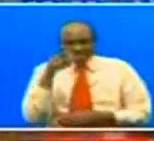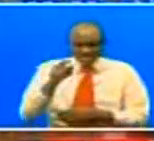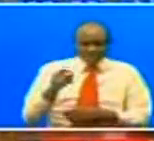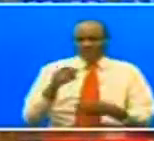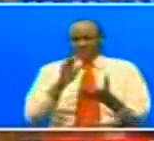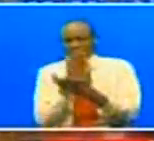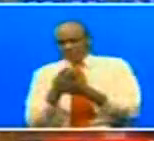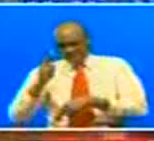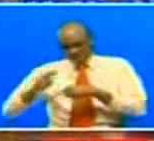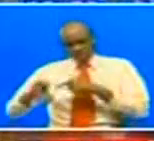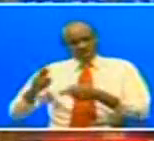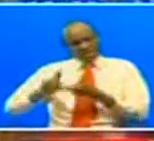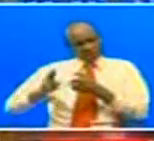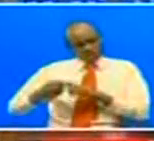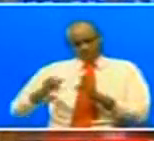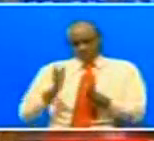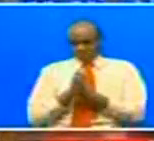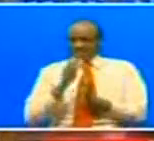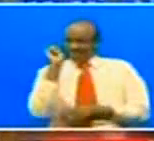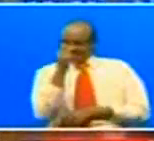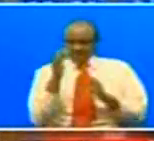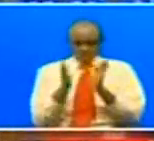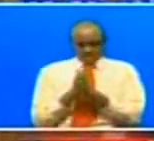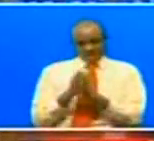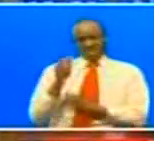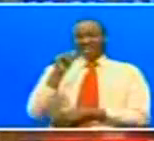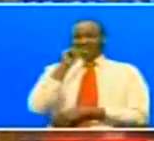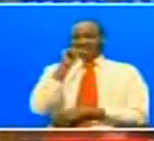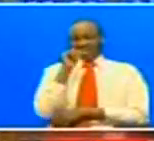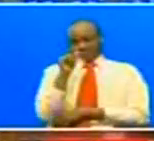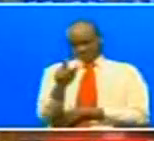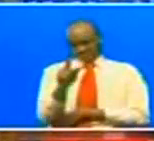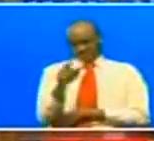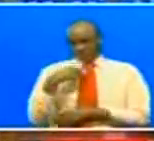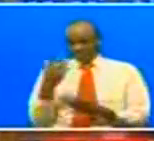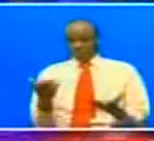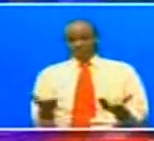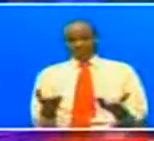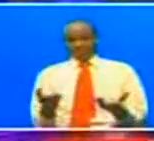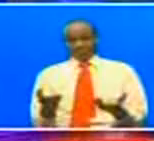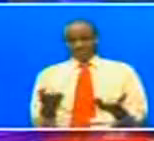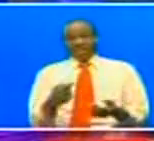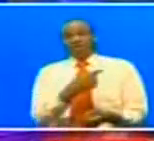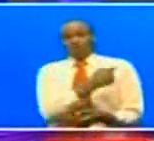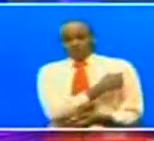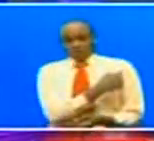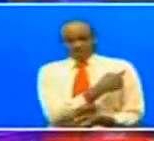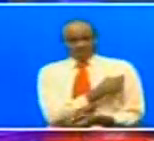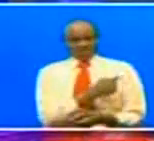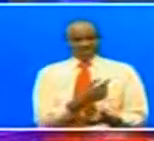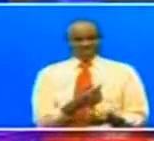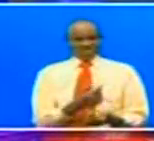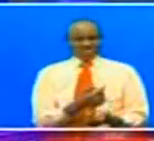UK and Kenya. And who better than the 23-year-old UK ambassador to Kenya, Dr. Christy. How